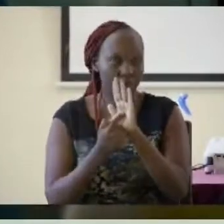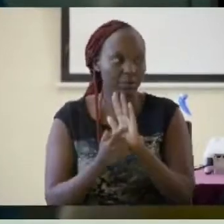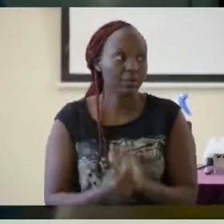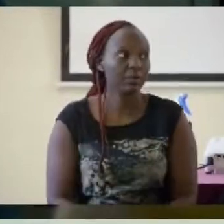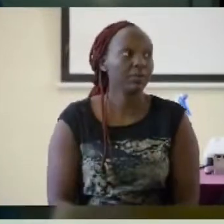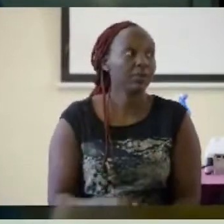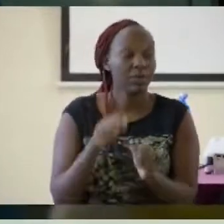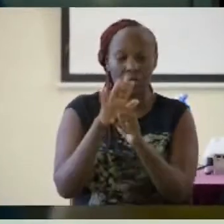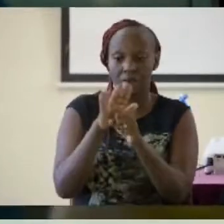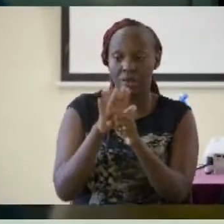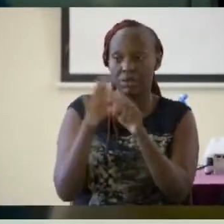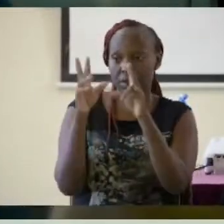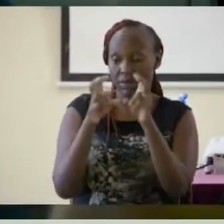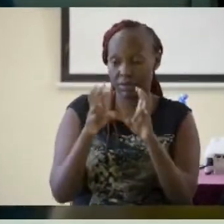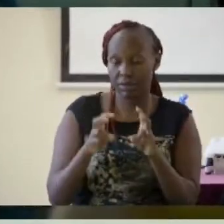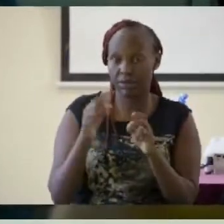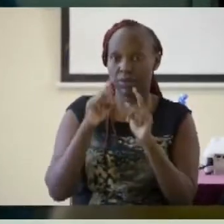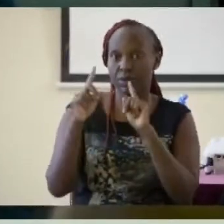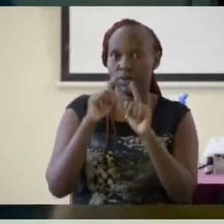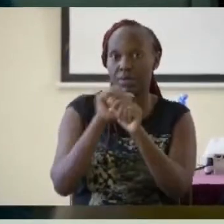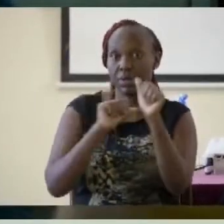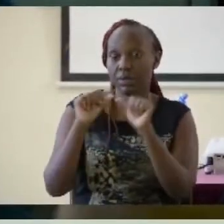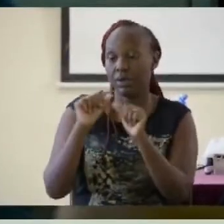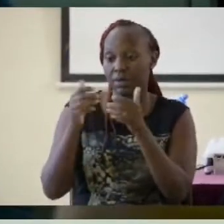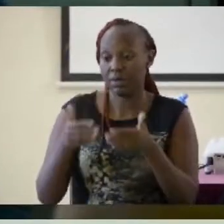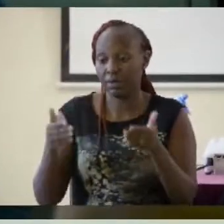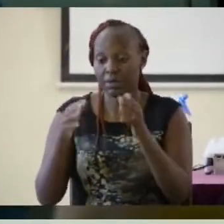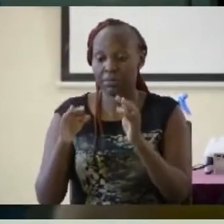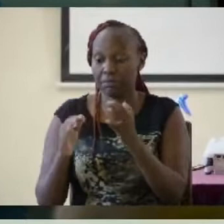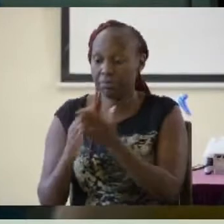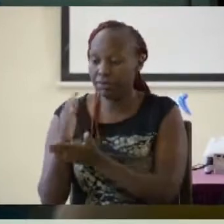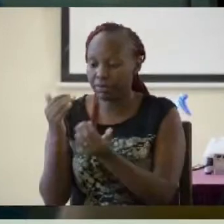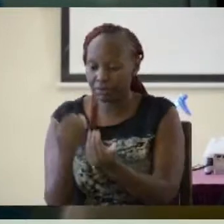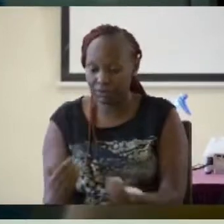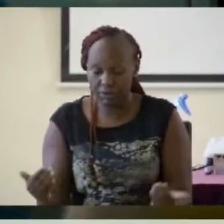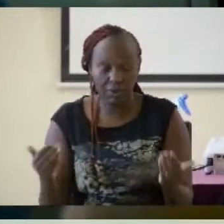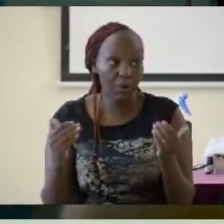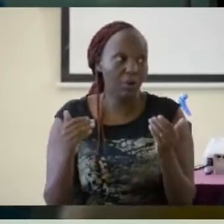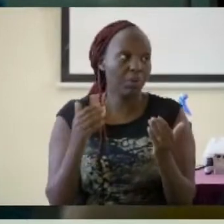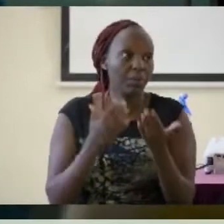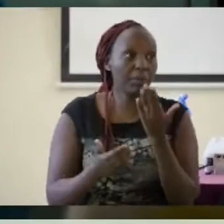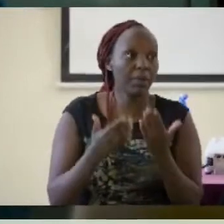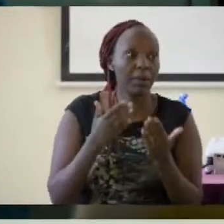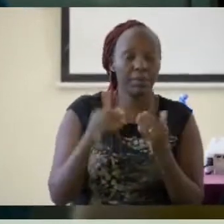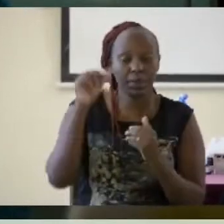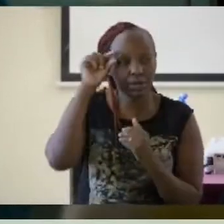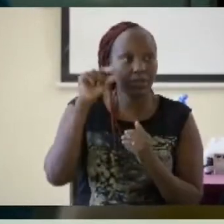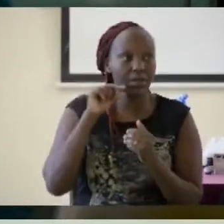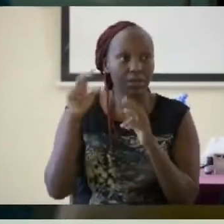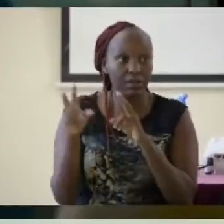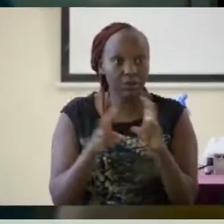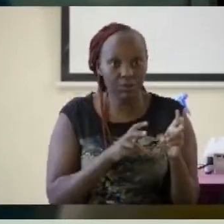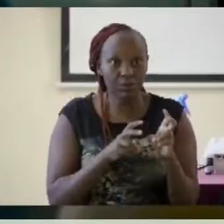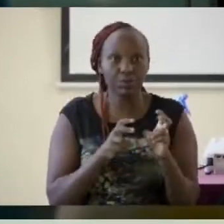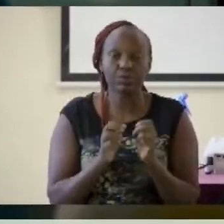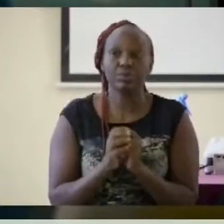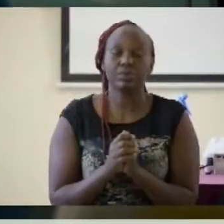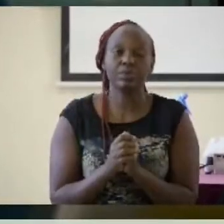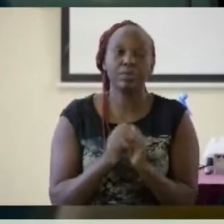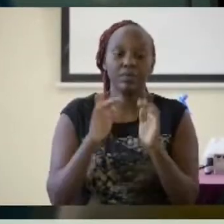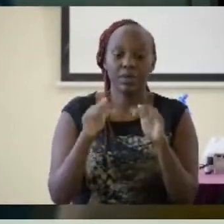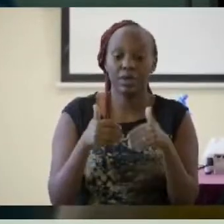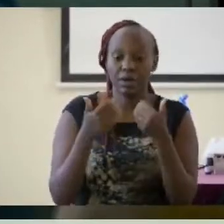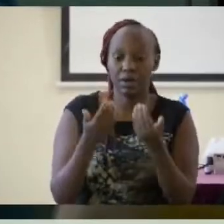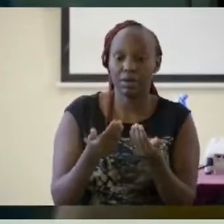A lot of the issues we are talking about here, whether you're talking about the rights of children or even gender issues, how